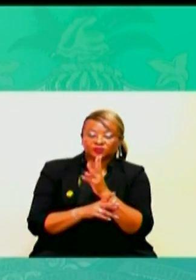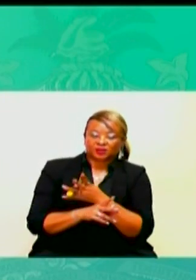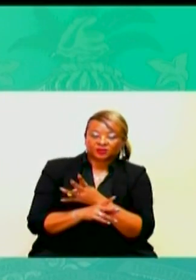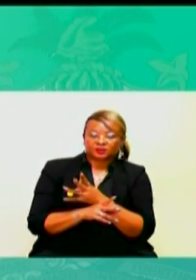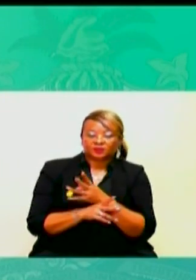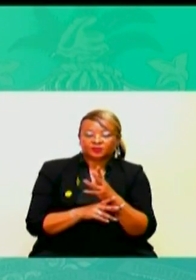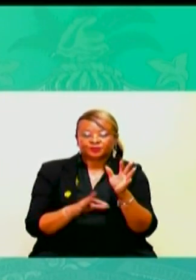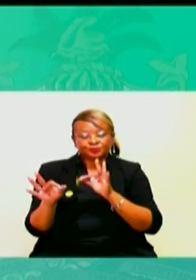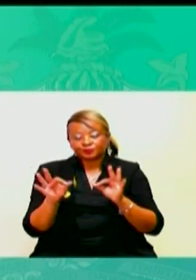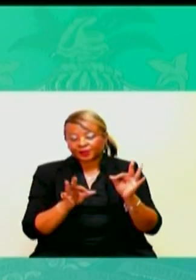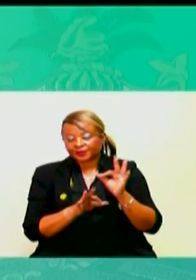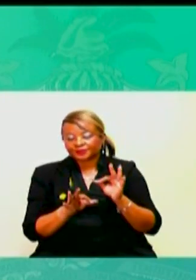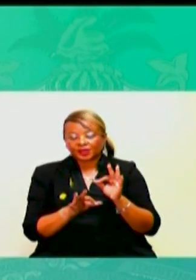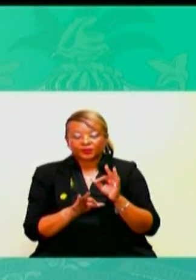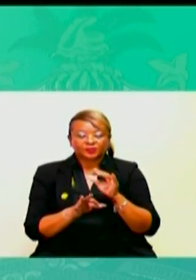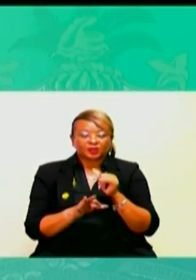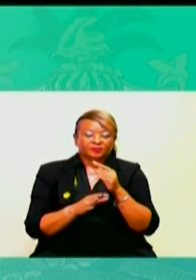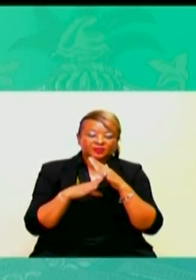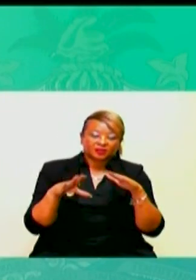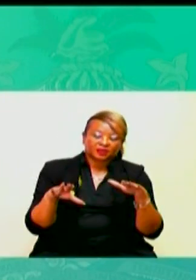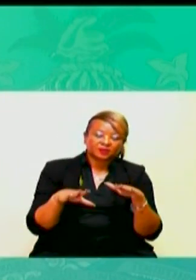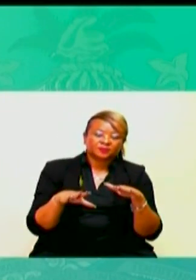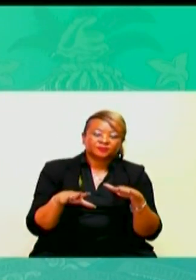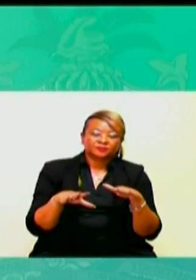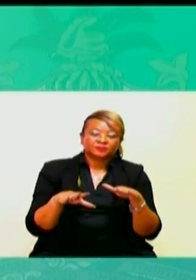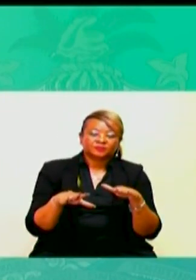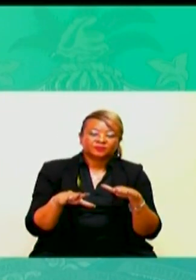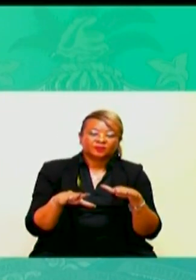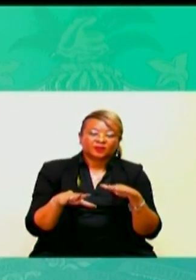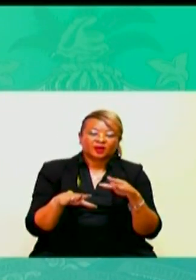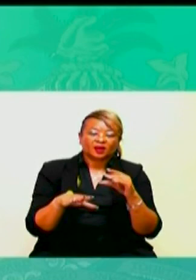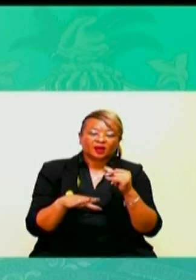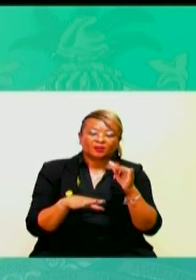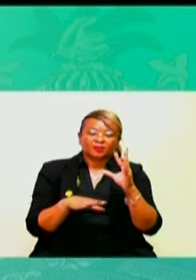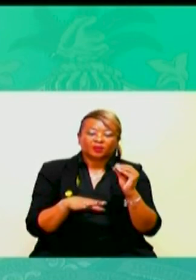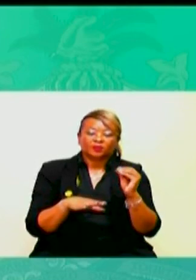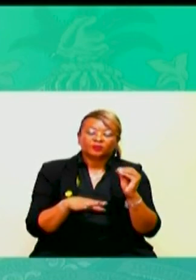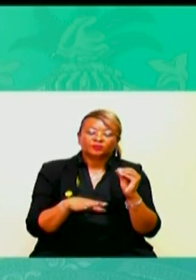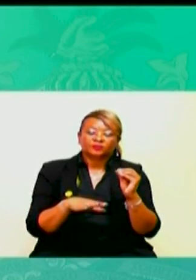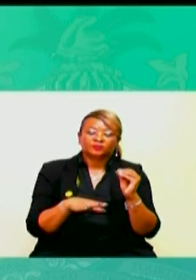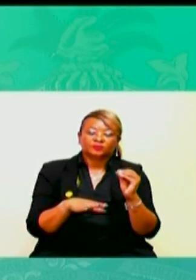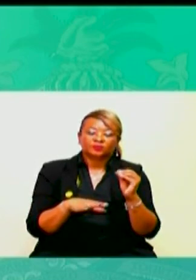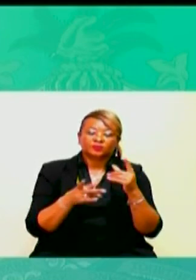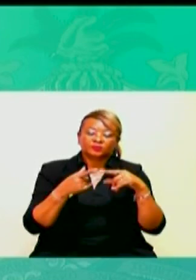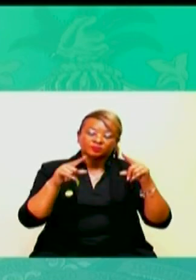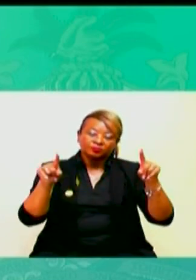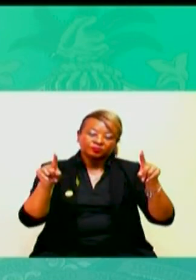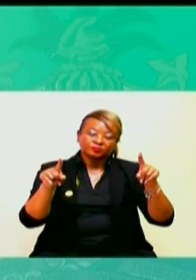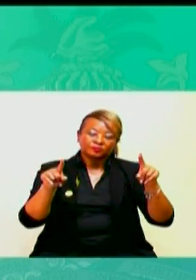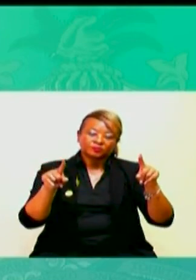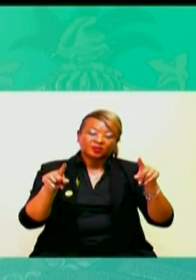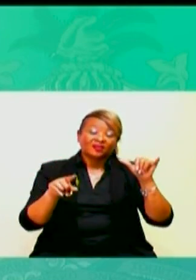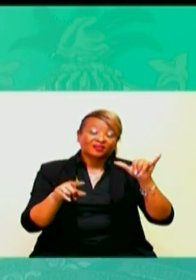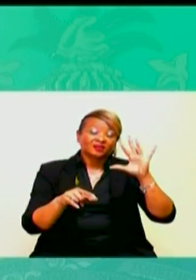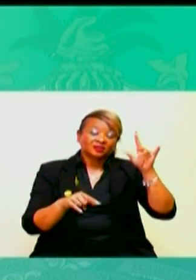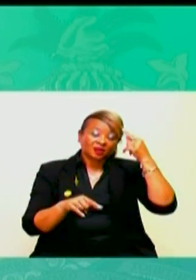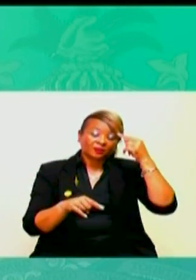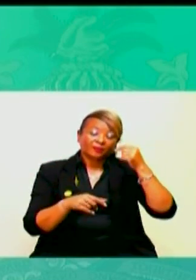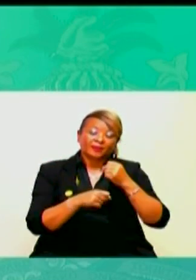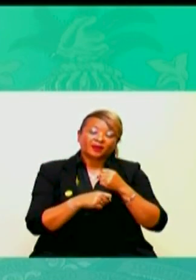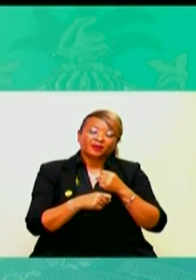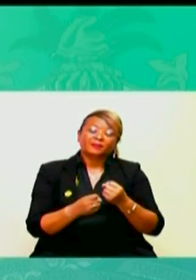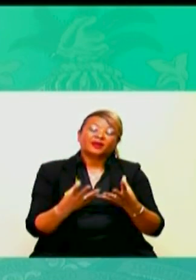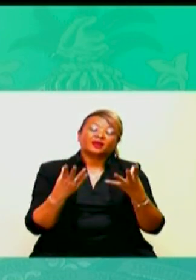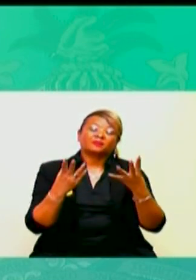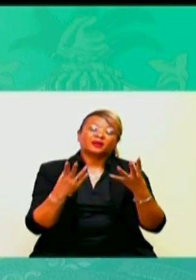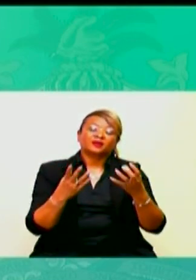not be silenced. Abaco will move forward with the rest of the Bahamas. Yeah. Indeed, this government is making many strides to